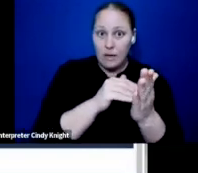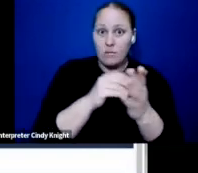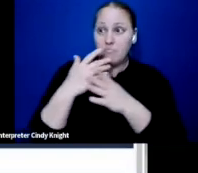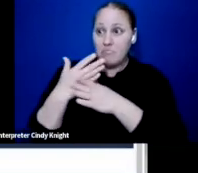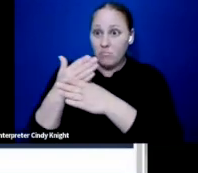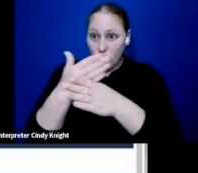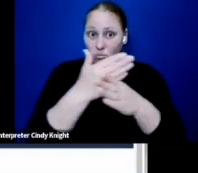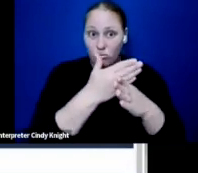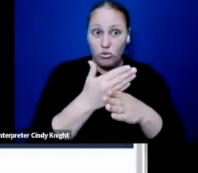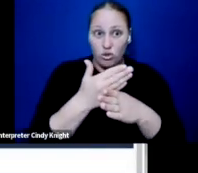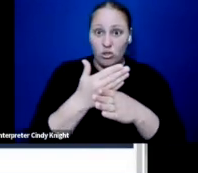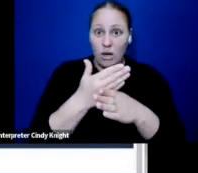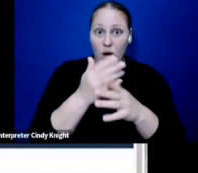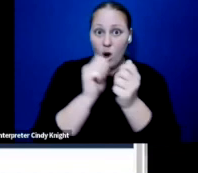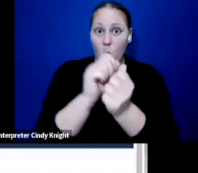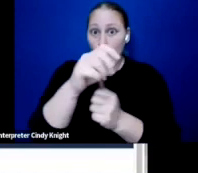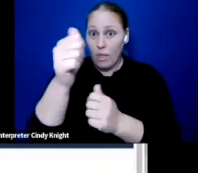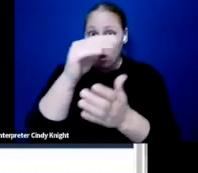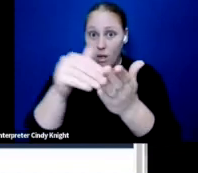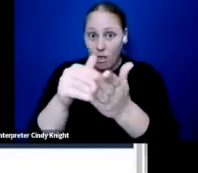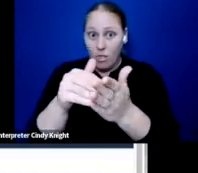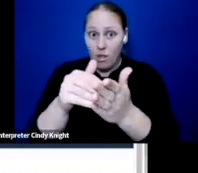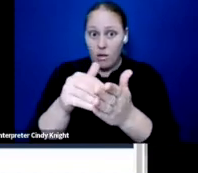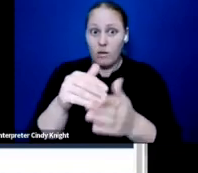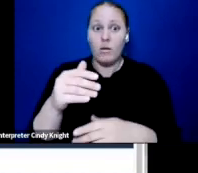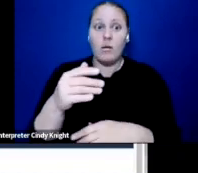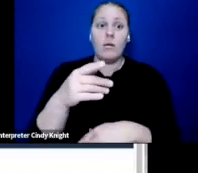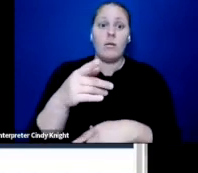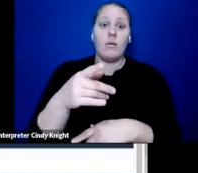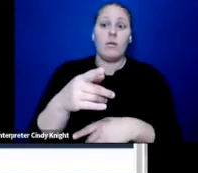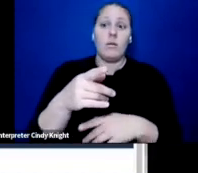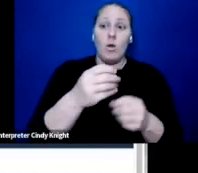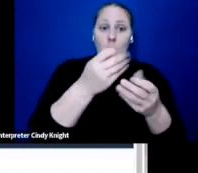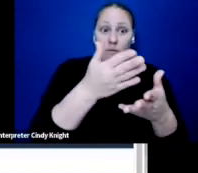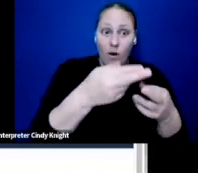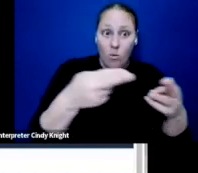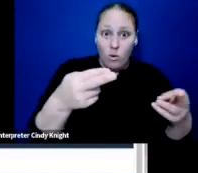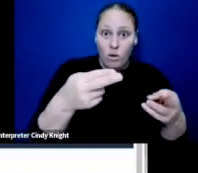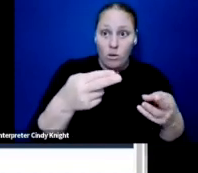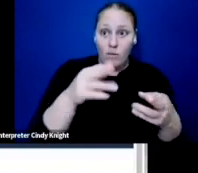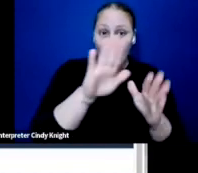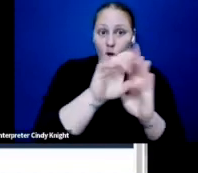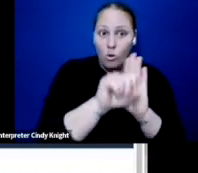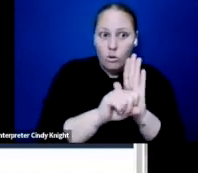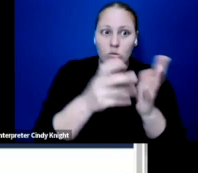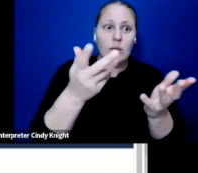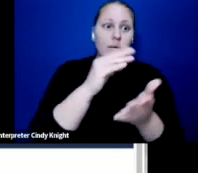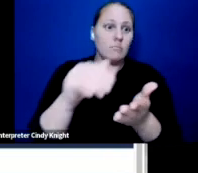platform. So if you come onto this platform and you provide resources for your state or center,